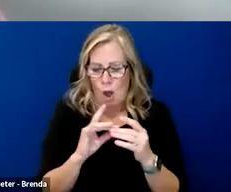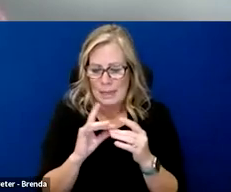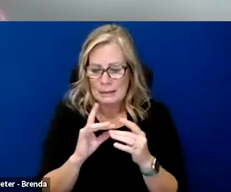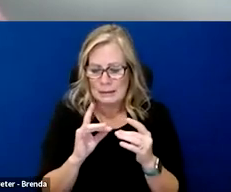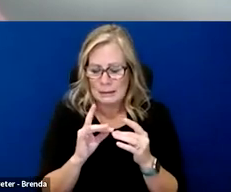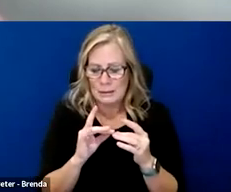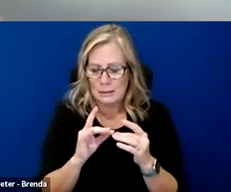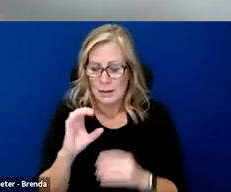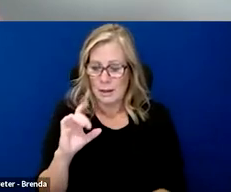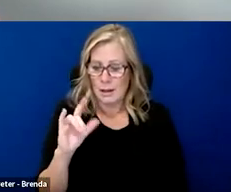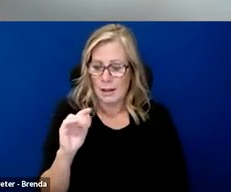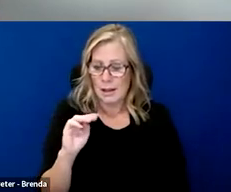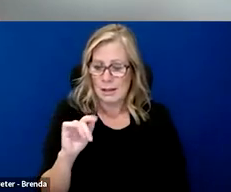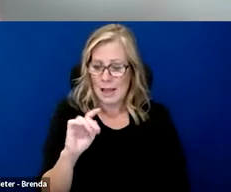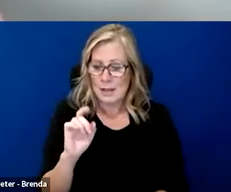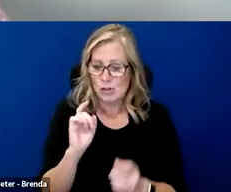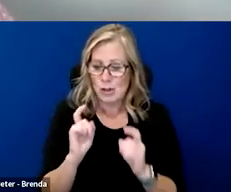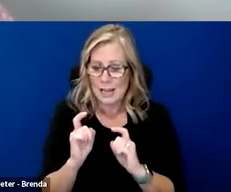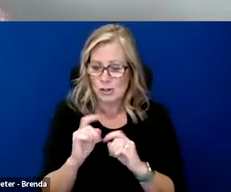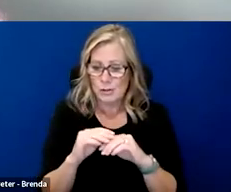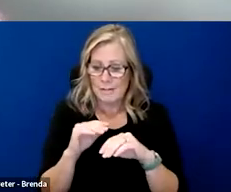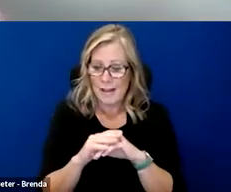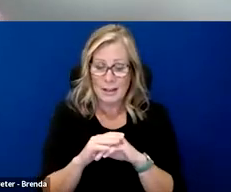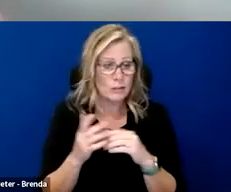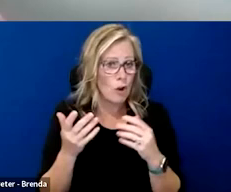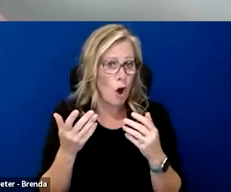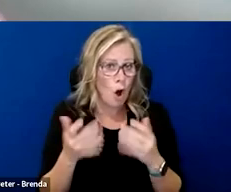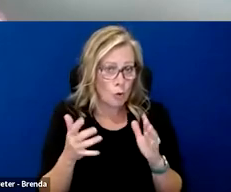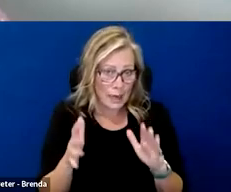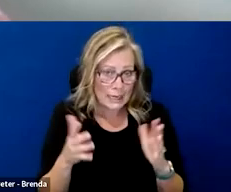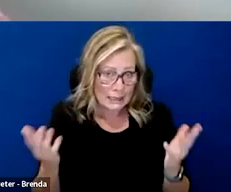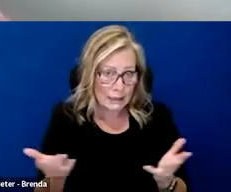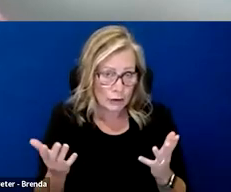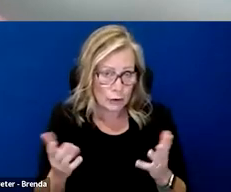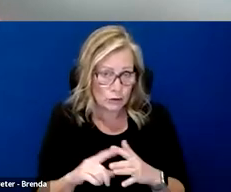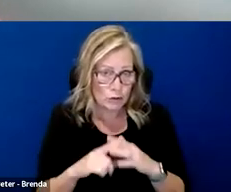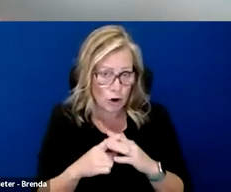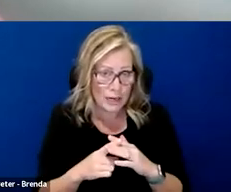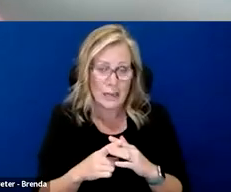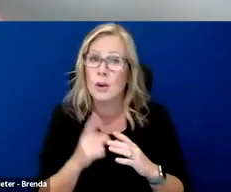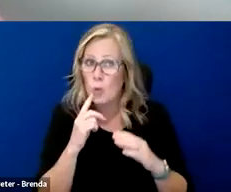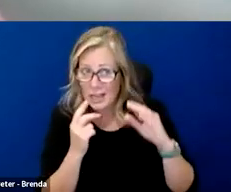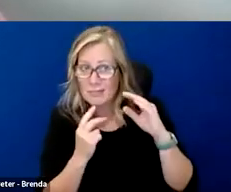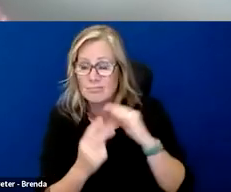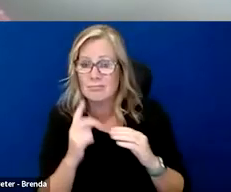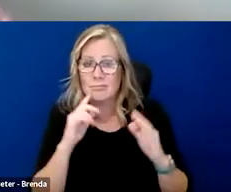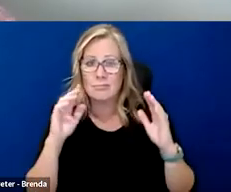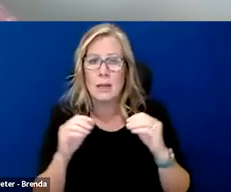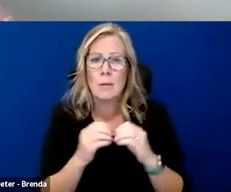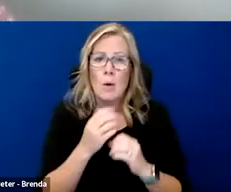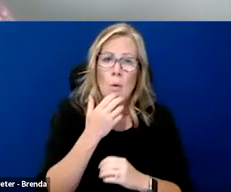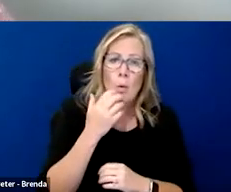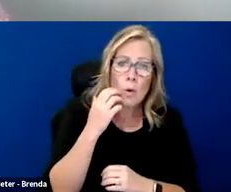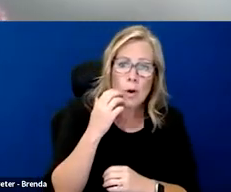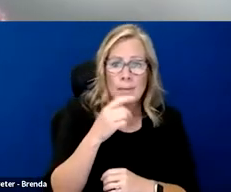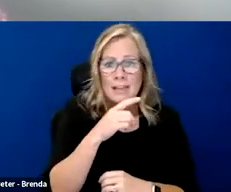with us. And that's something that really was brought home during those events. We expect to see warmer temperatures, warmer, drier summers every